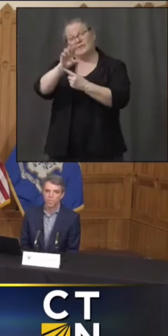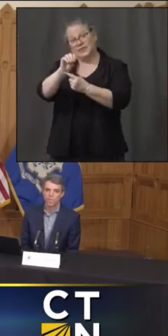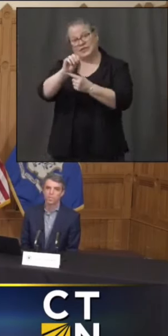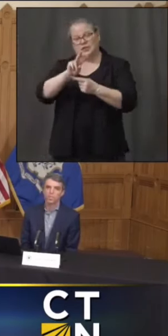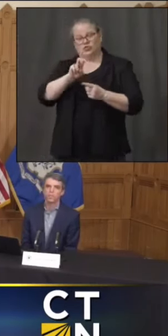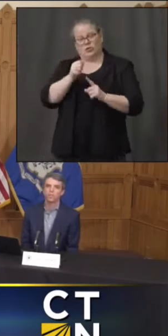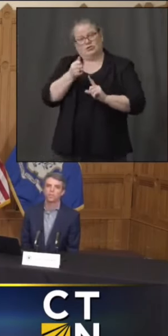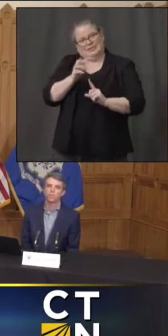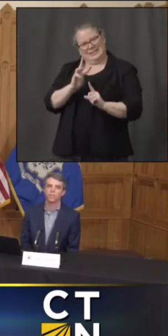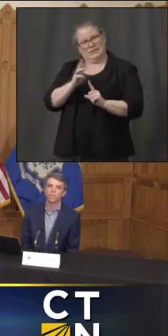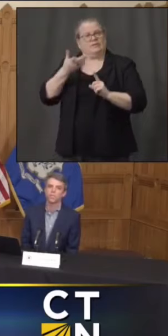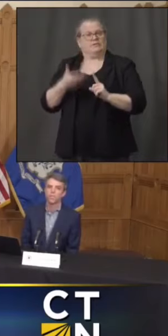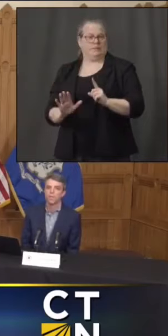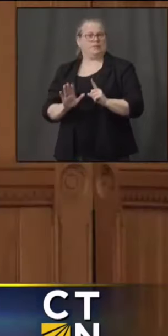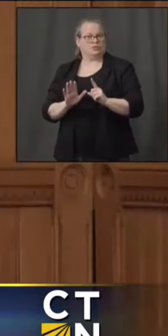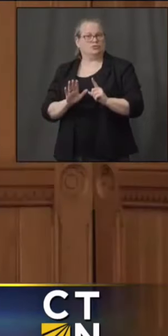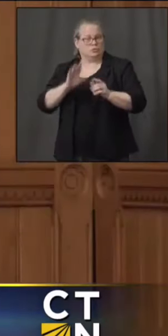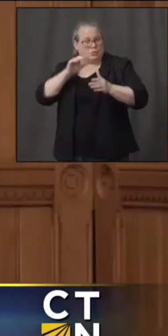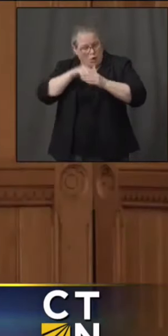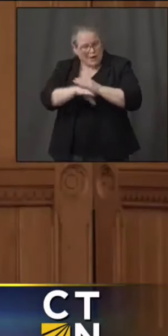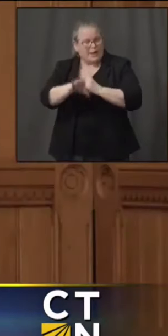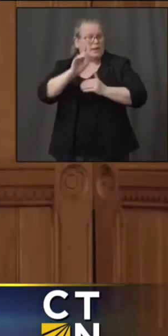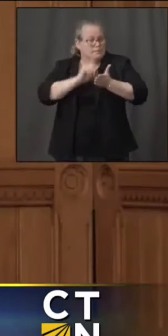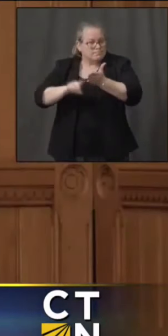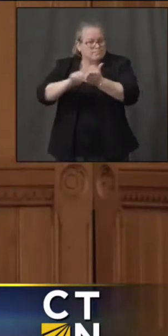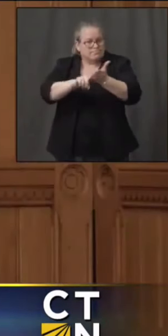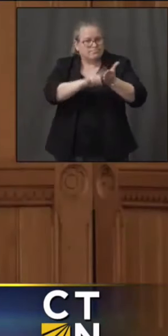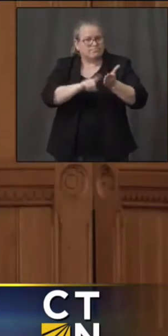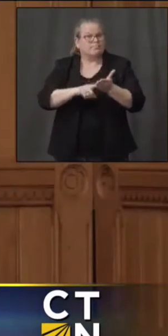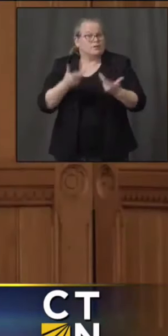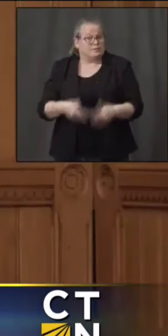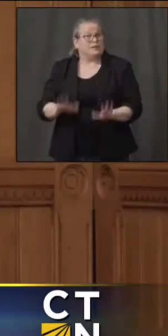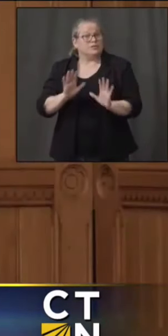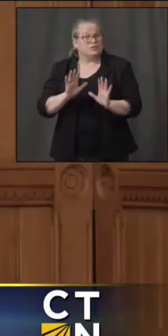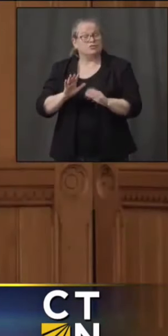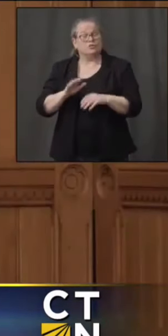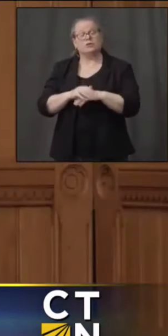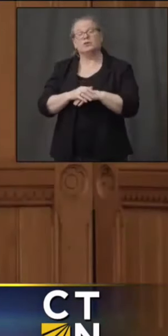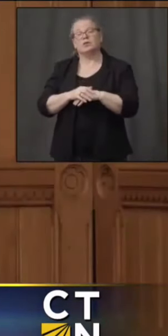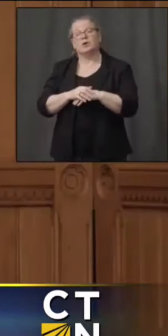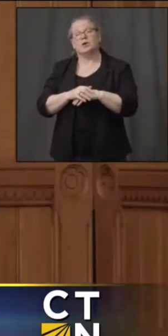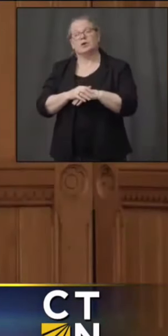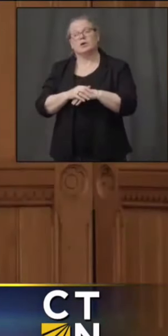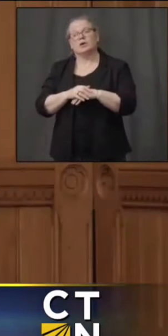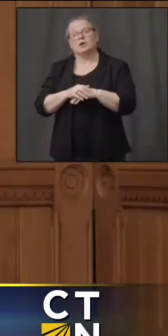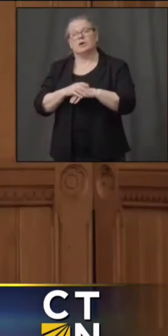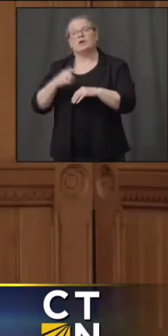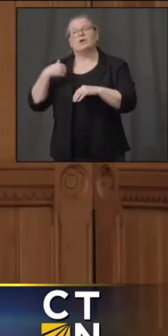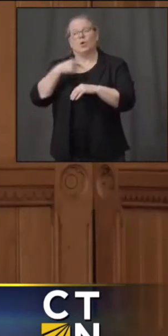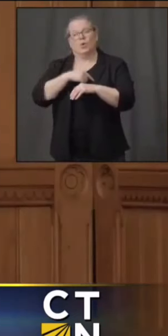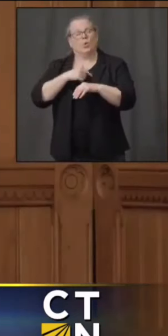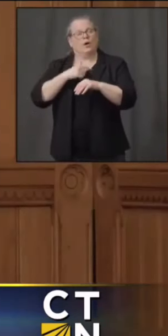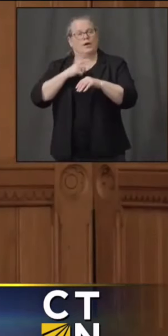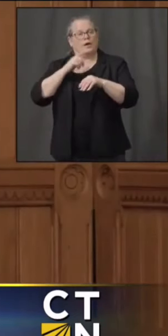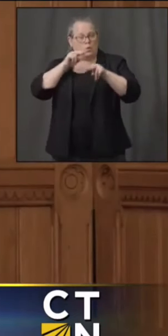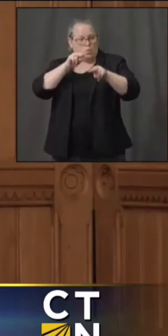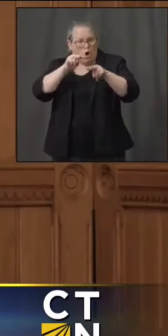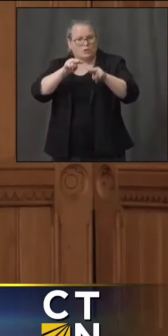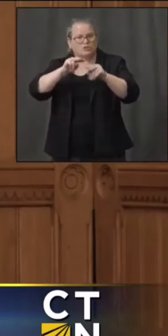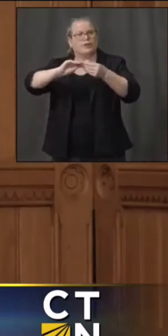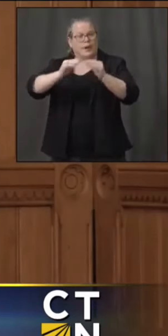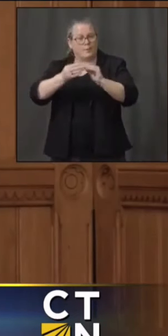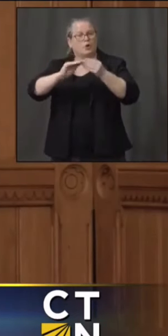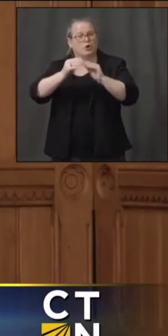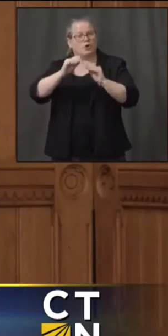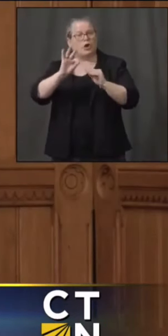and assisted living facilities. And as mentioned previously, we're tracking, Dr. Carter and his team are tracking to put together the data for the assisted